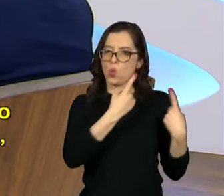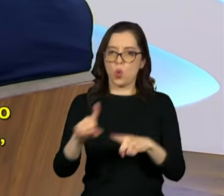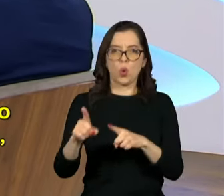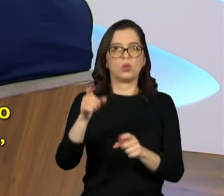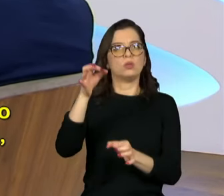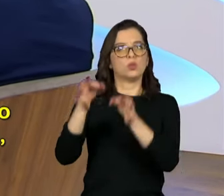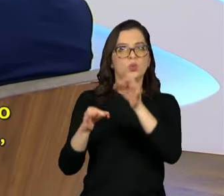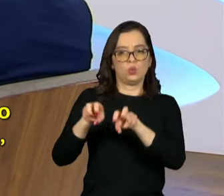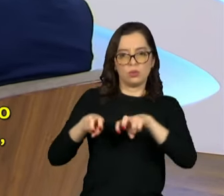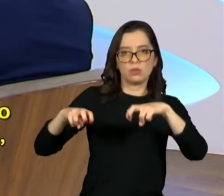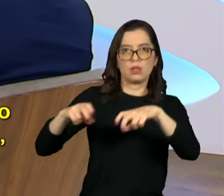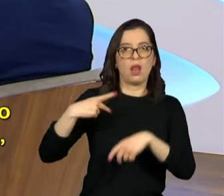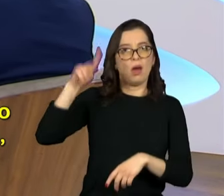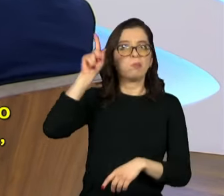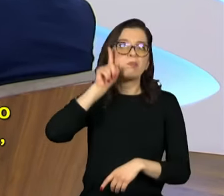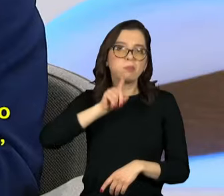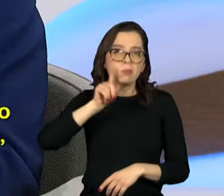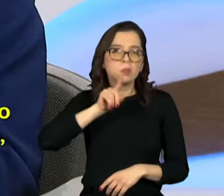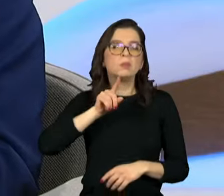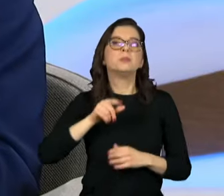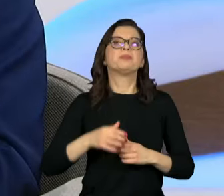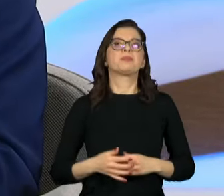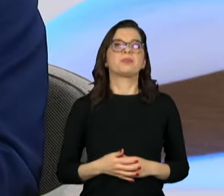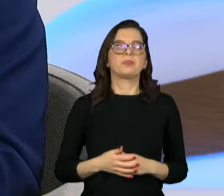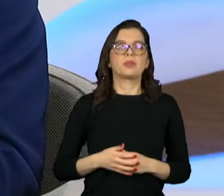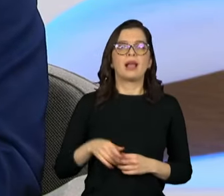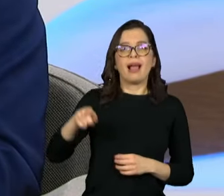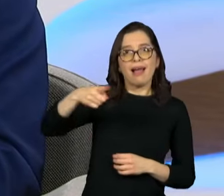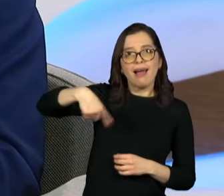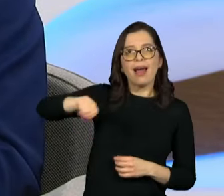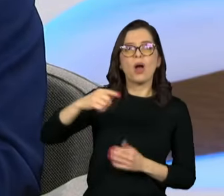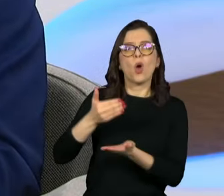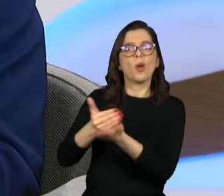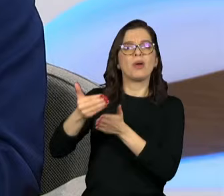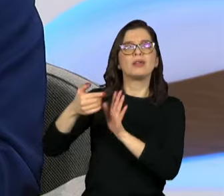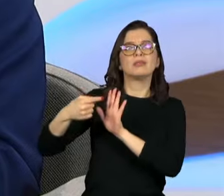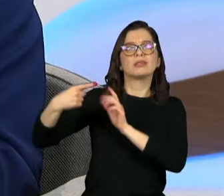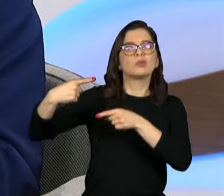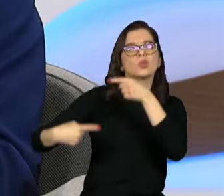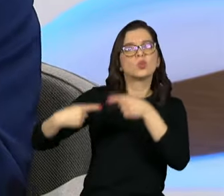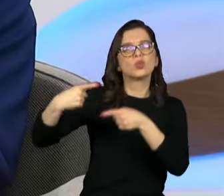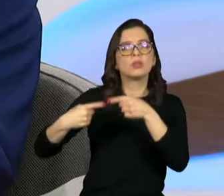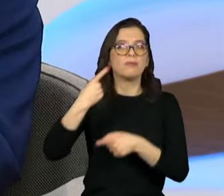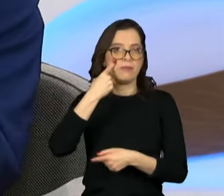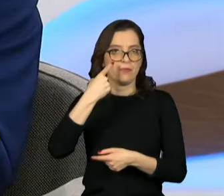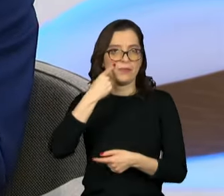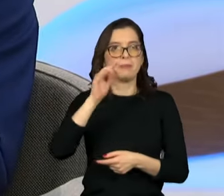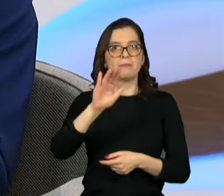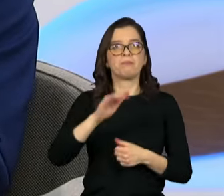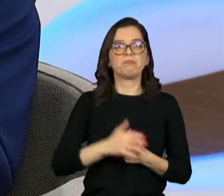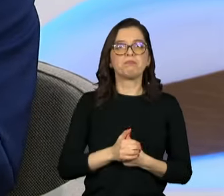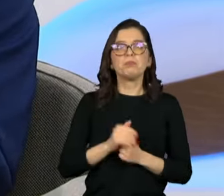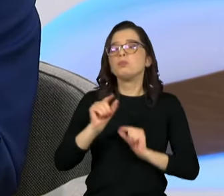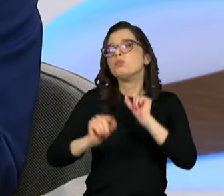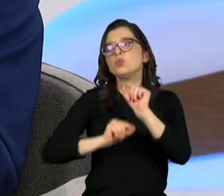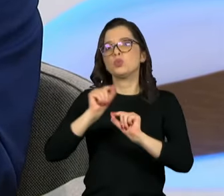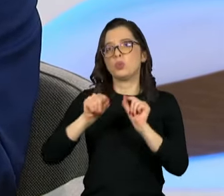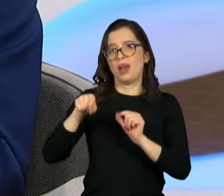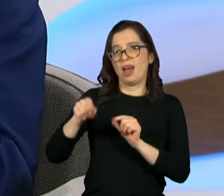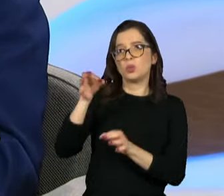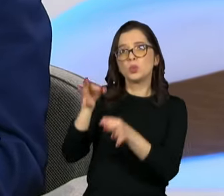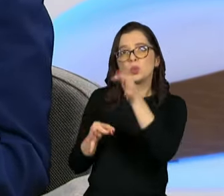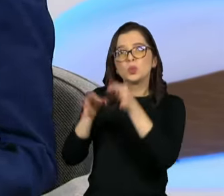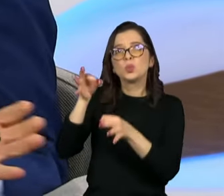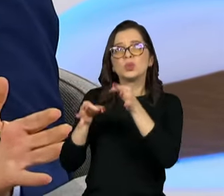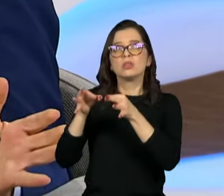for my opposition to the Supreme Court's position, it connects to the earlier part of our discussion. The reason the Supreme